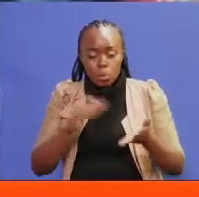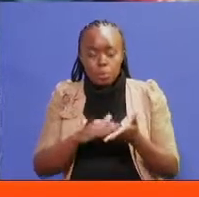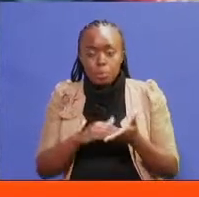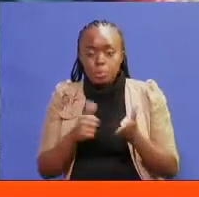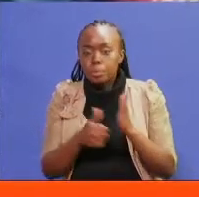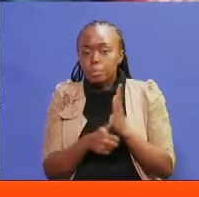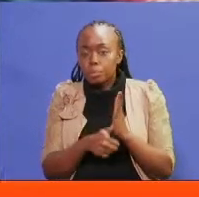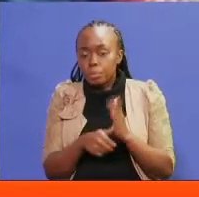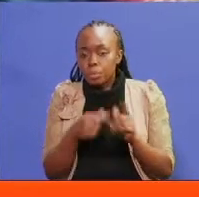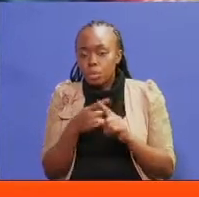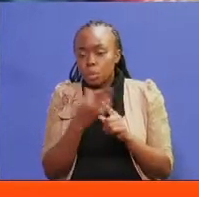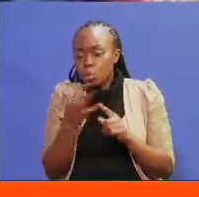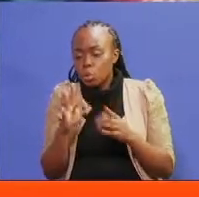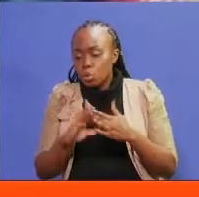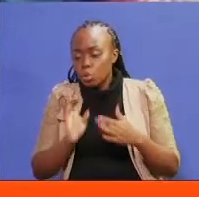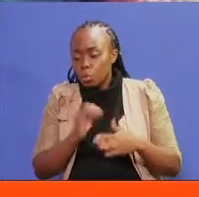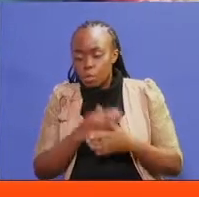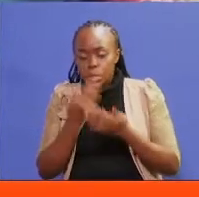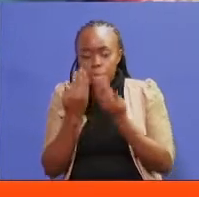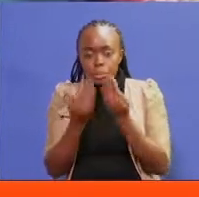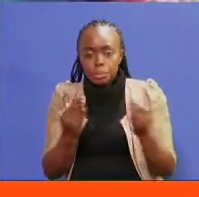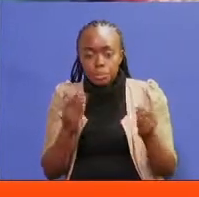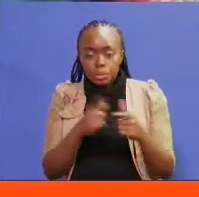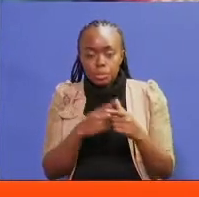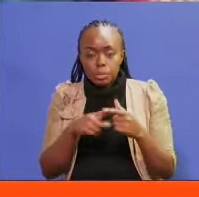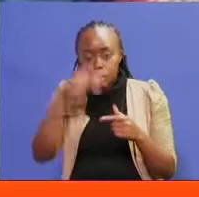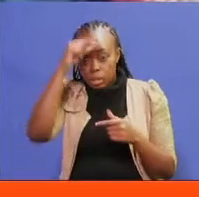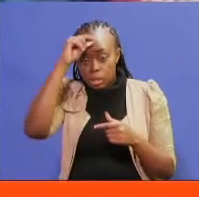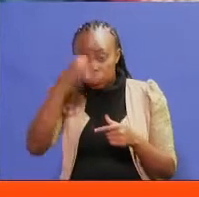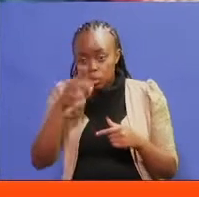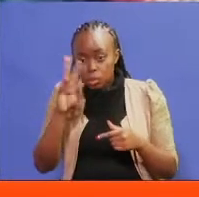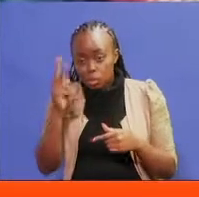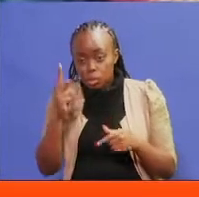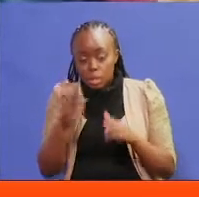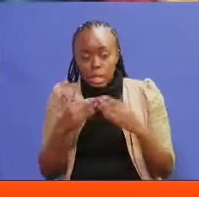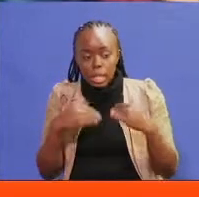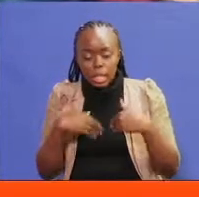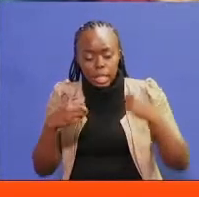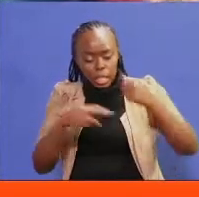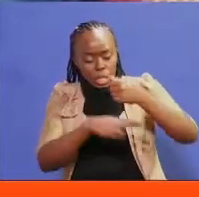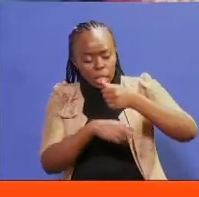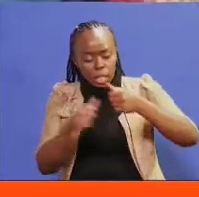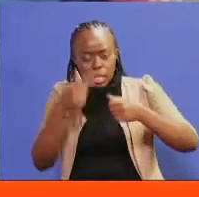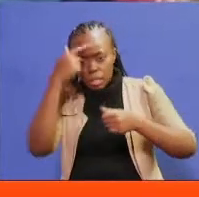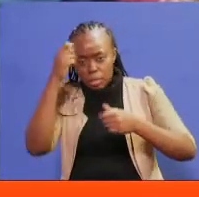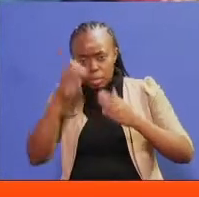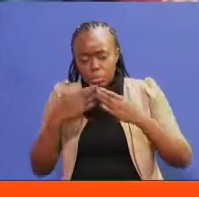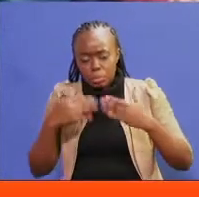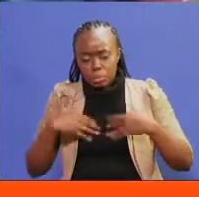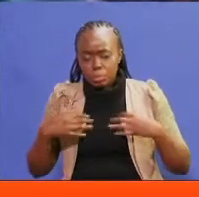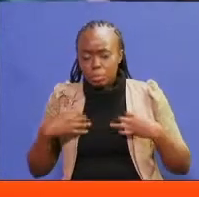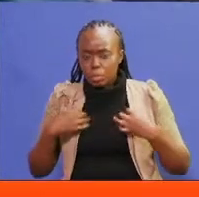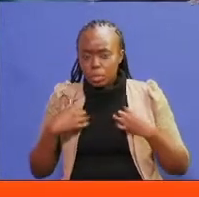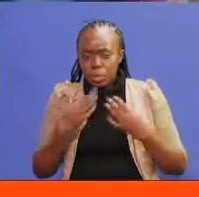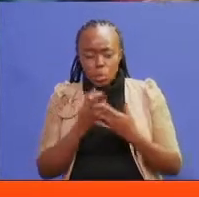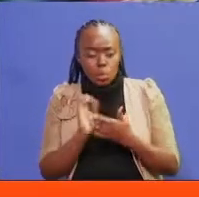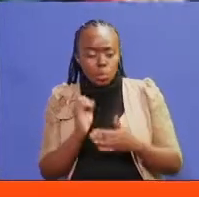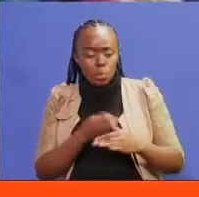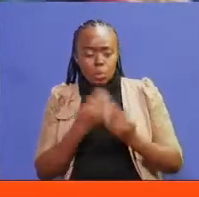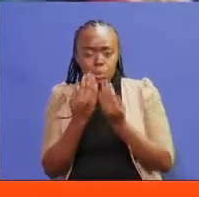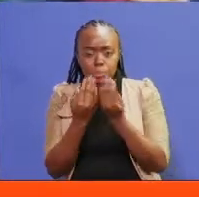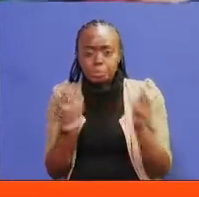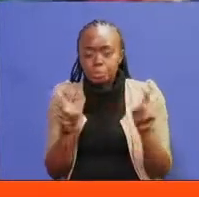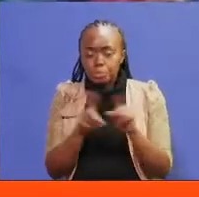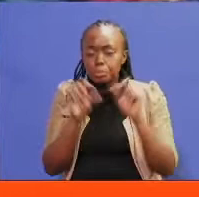Shida ya watoto yetu na ng'ombe zetu. Serikali ya Kenya amekuwa waisi kwa sababu wanaiba kuwa watoto yetu.